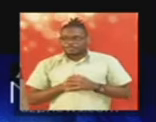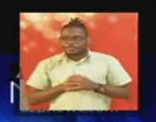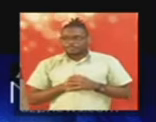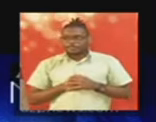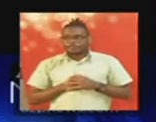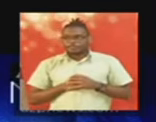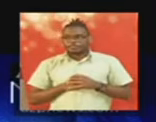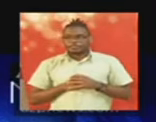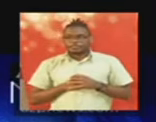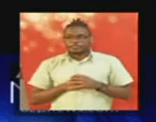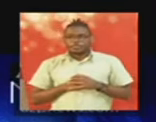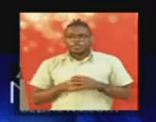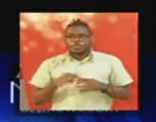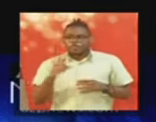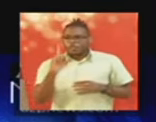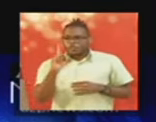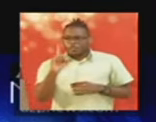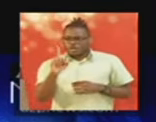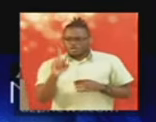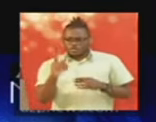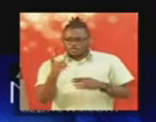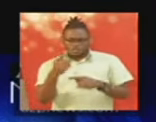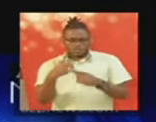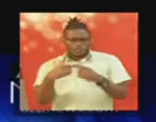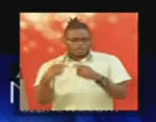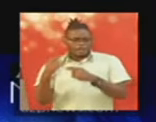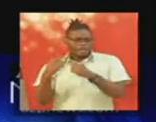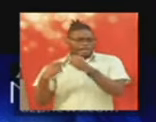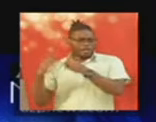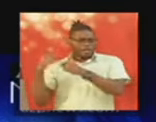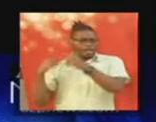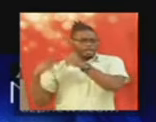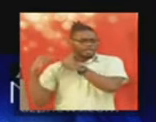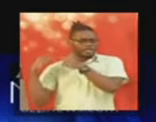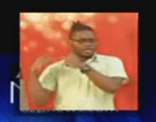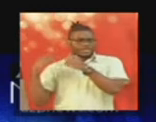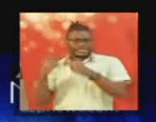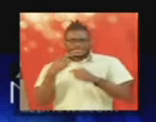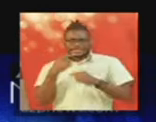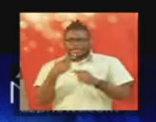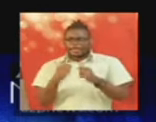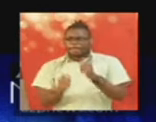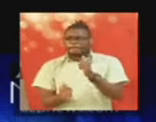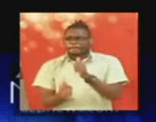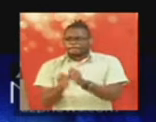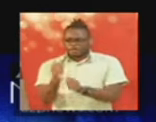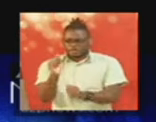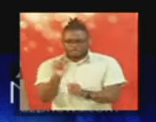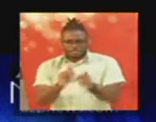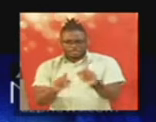go back to the issues where you say that the majority of people who have passed on